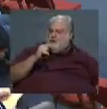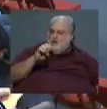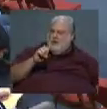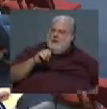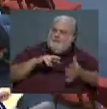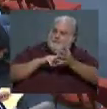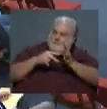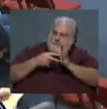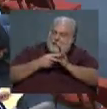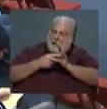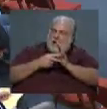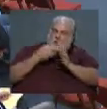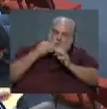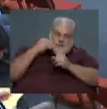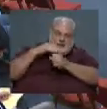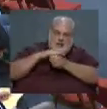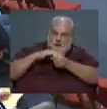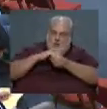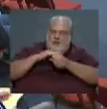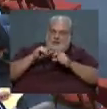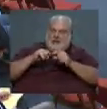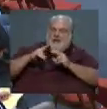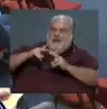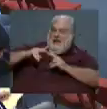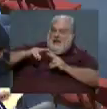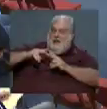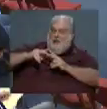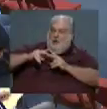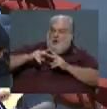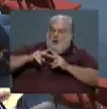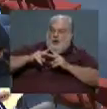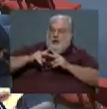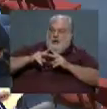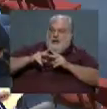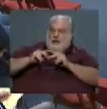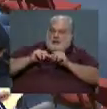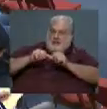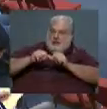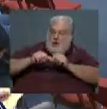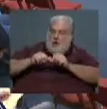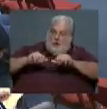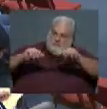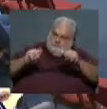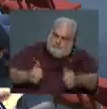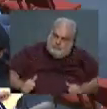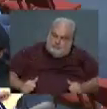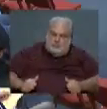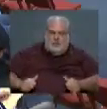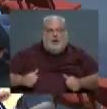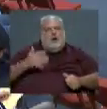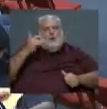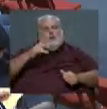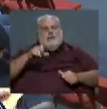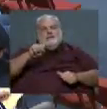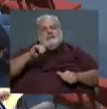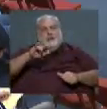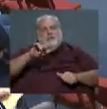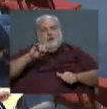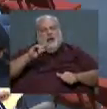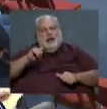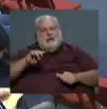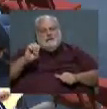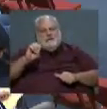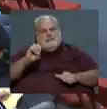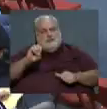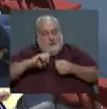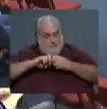Fragile means a residential neighborhood that can either stabilize or can go downhill. And why would you have to stabilize it? Well, because